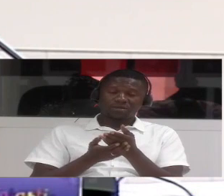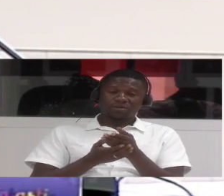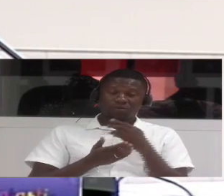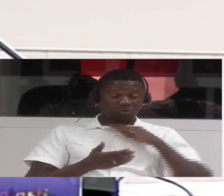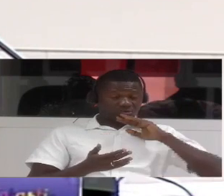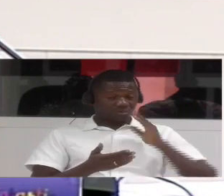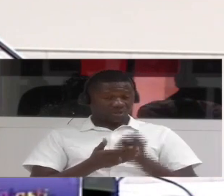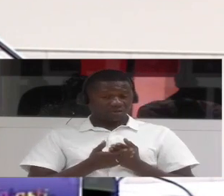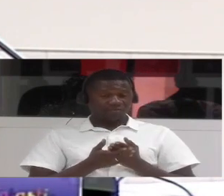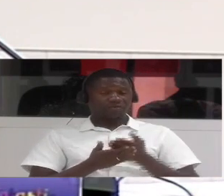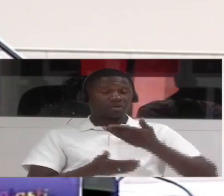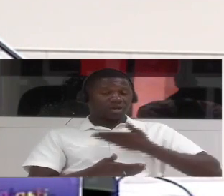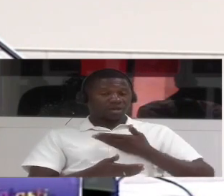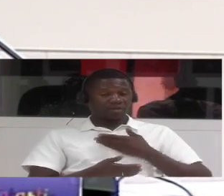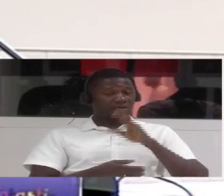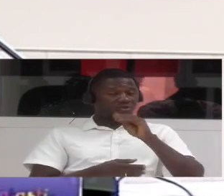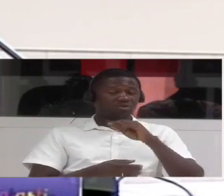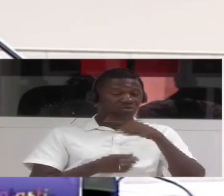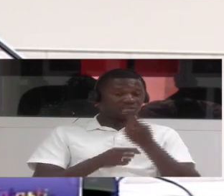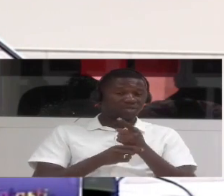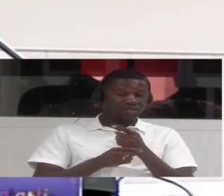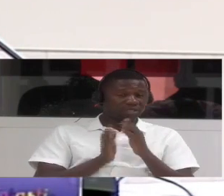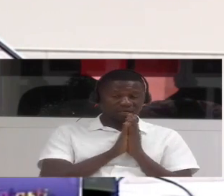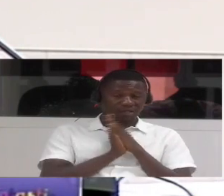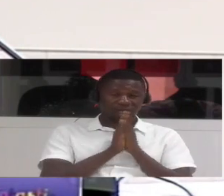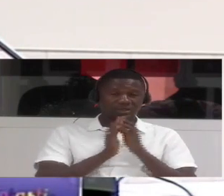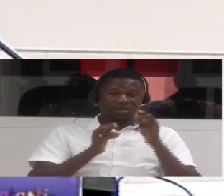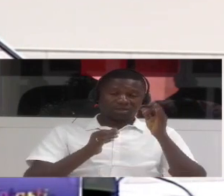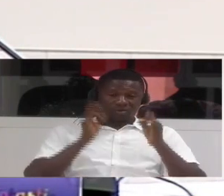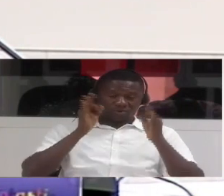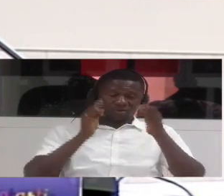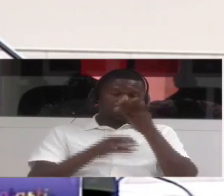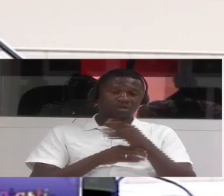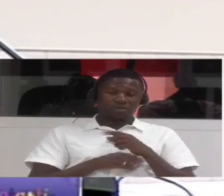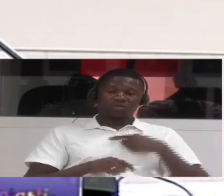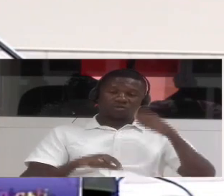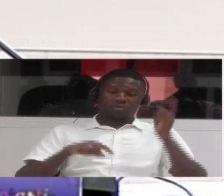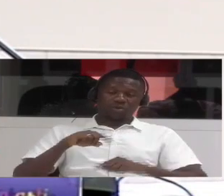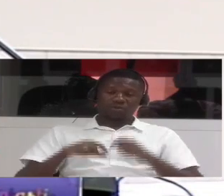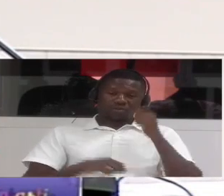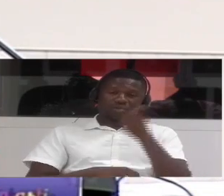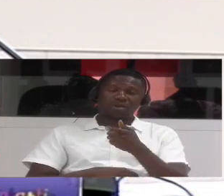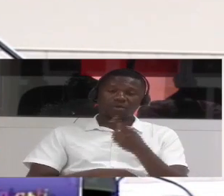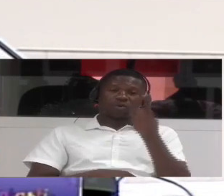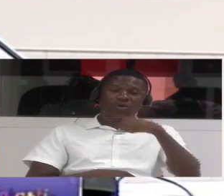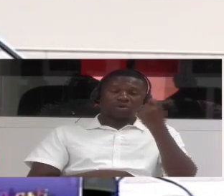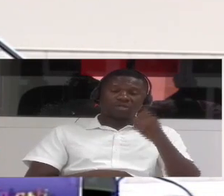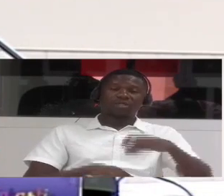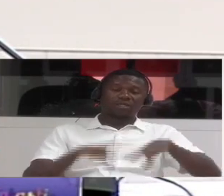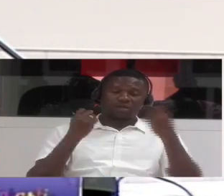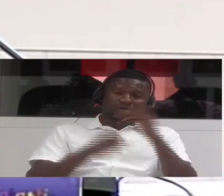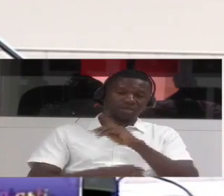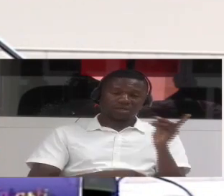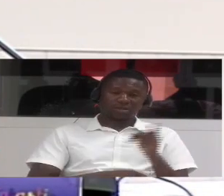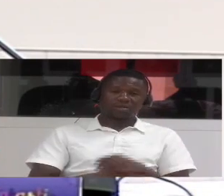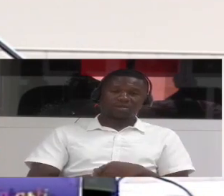was believed to have, done some contempt of court, and he was fined to pay $100,000. Or he made a